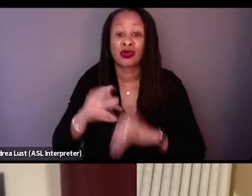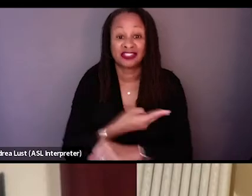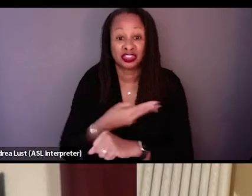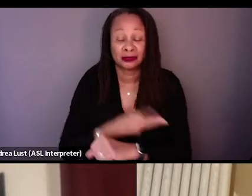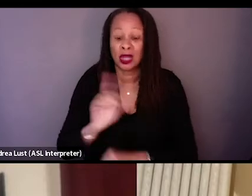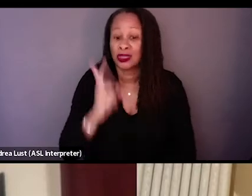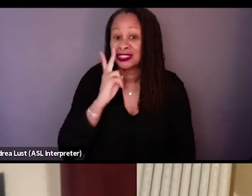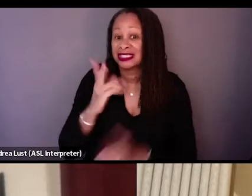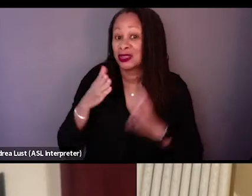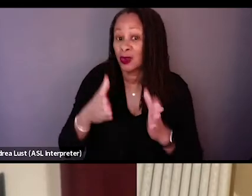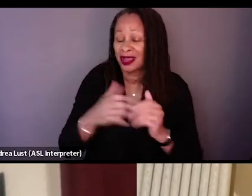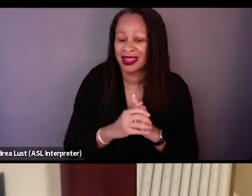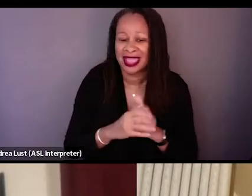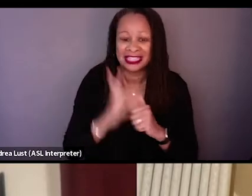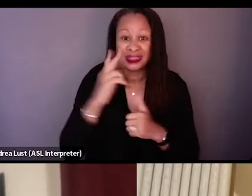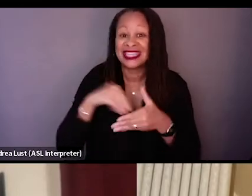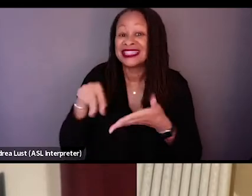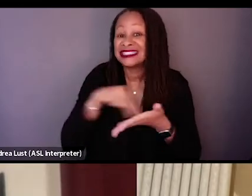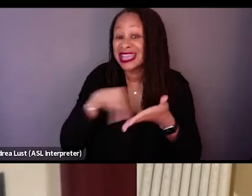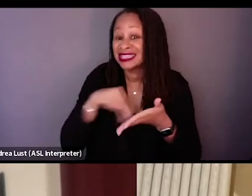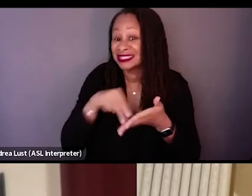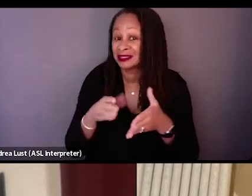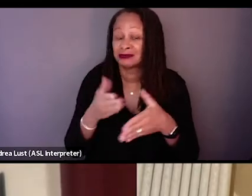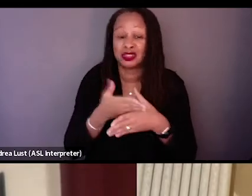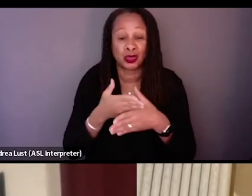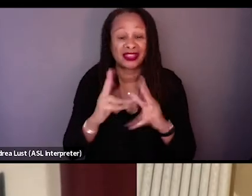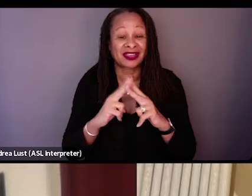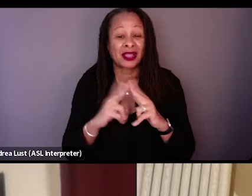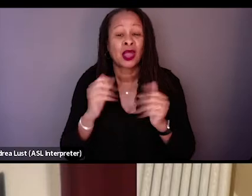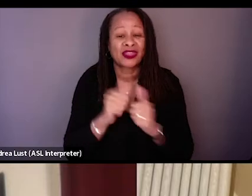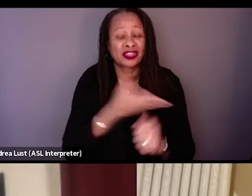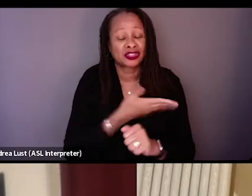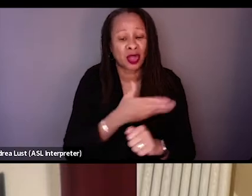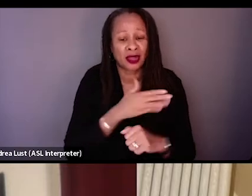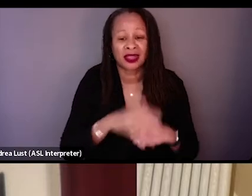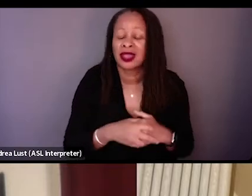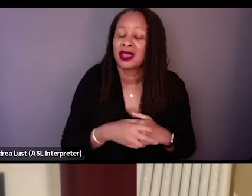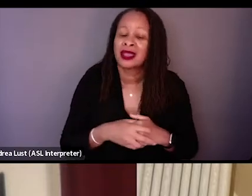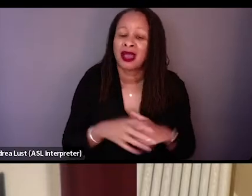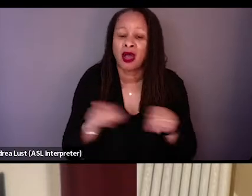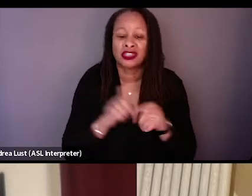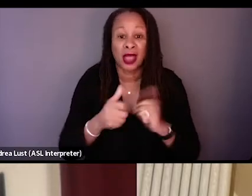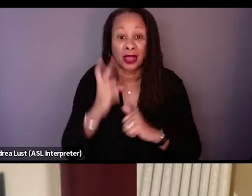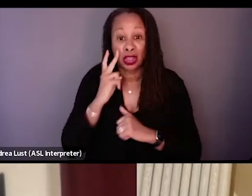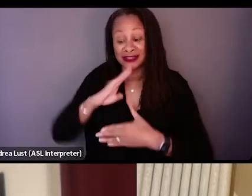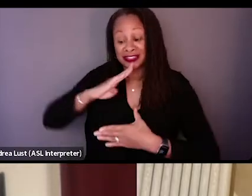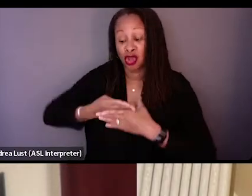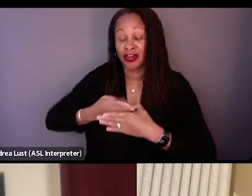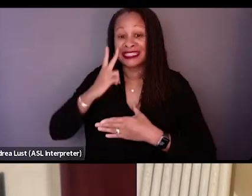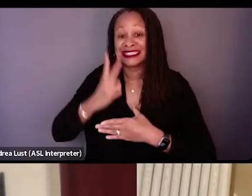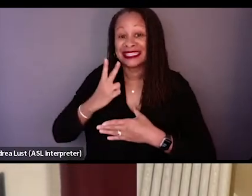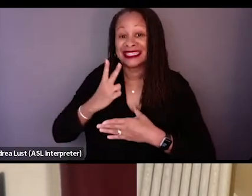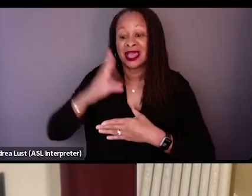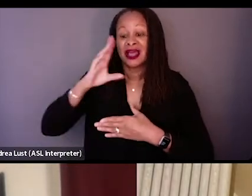see in that dance with that song playing, but also the way he looks at his daughter and sees his wife and